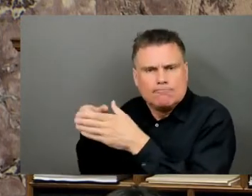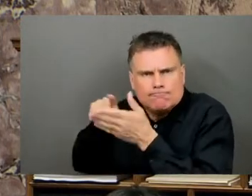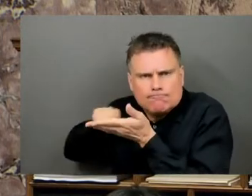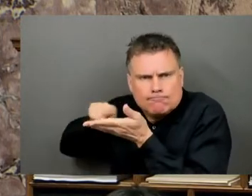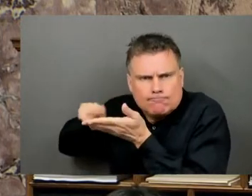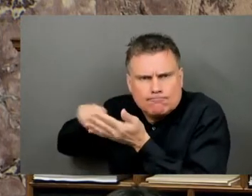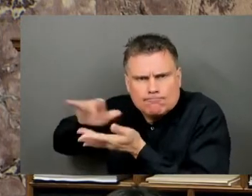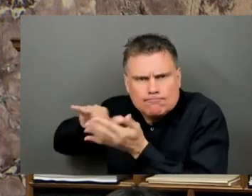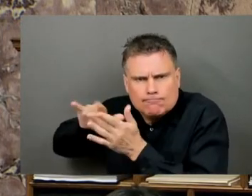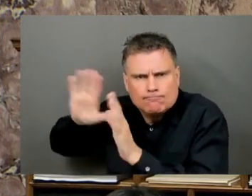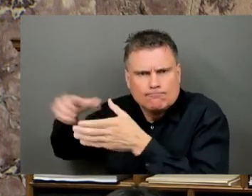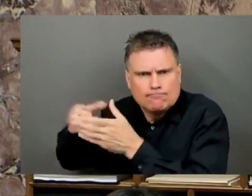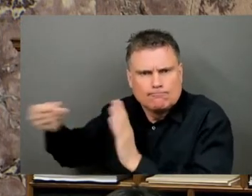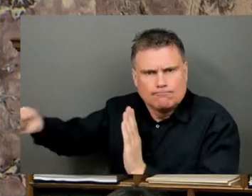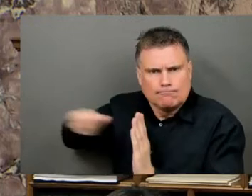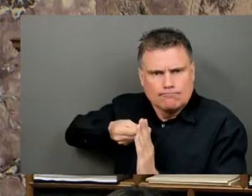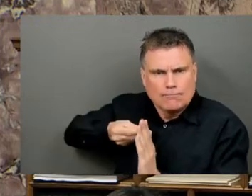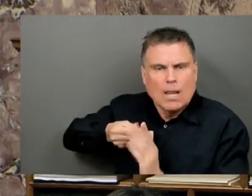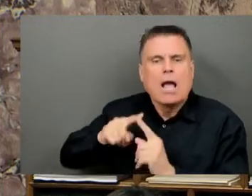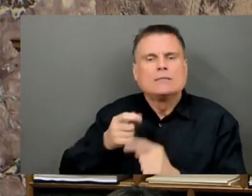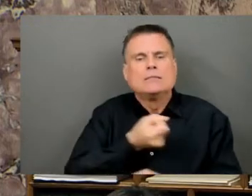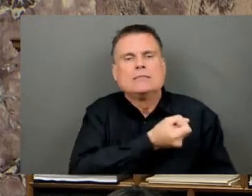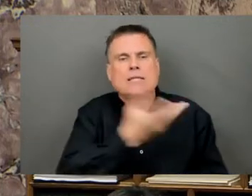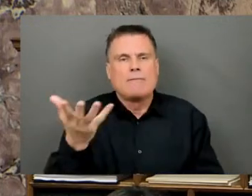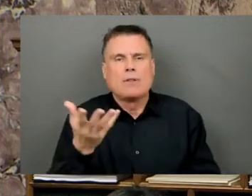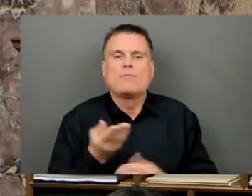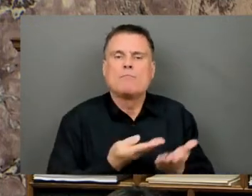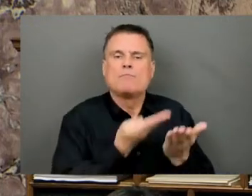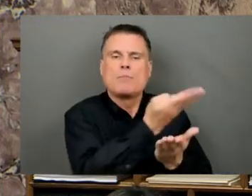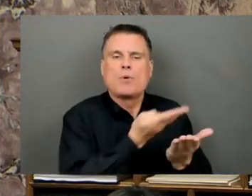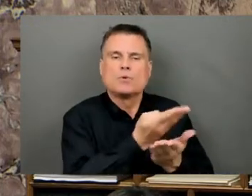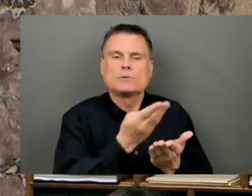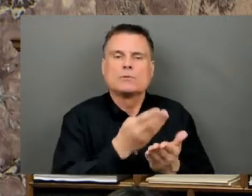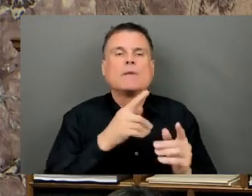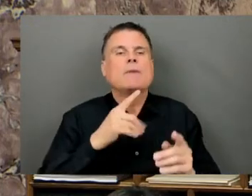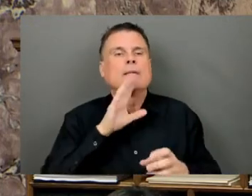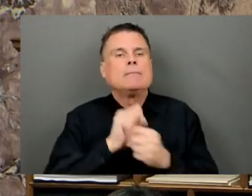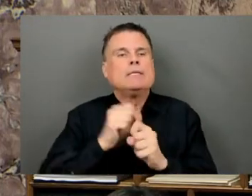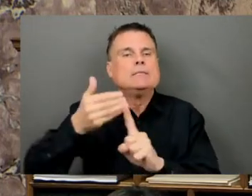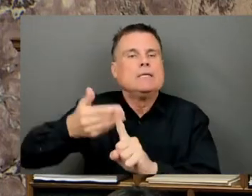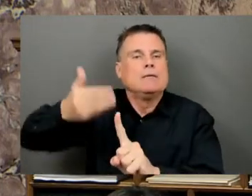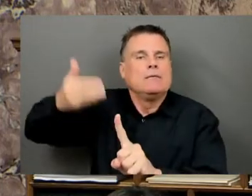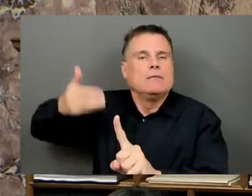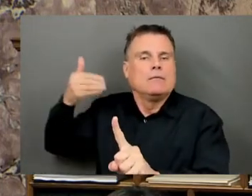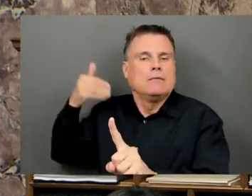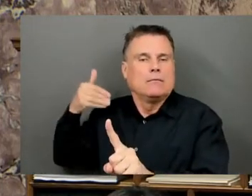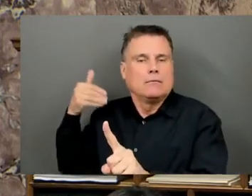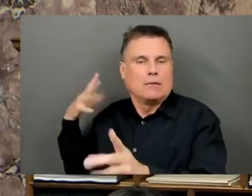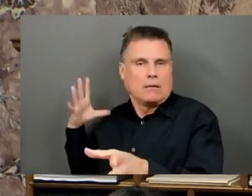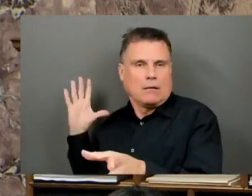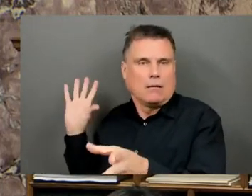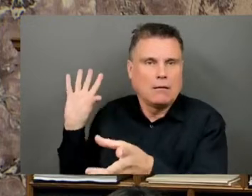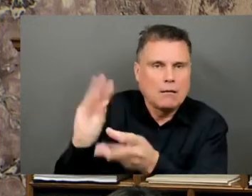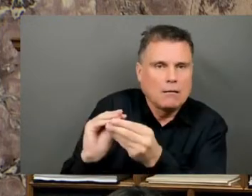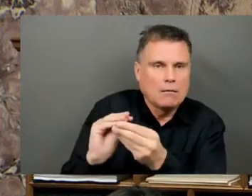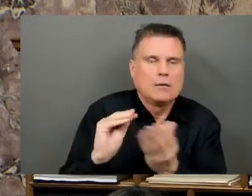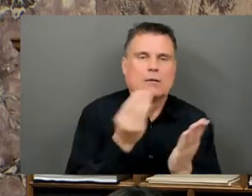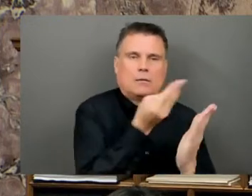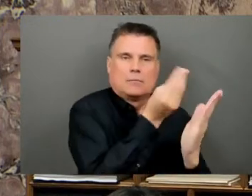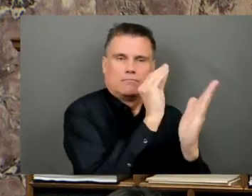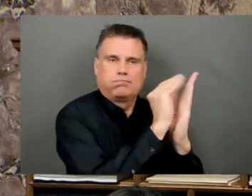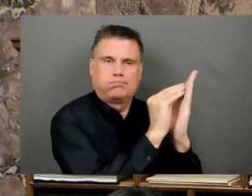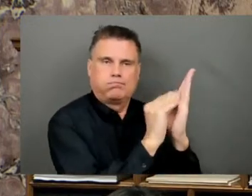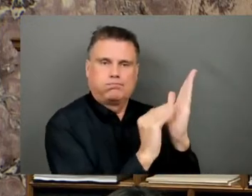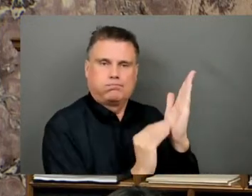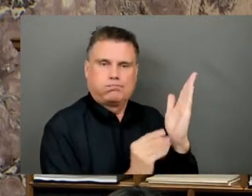Special Committee to Review the Police Complaint Process, and addresses legislative changes requested by the Office of the Police Complaint Commissioner